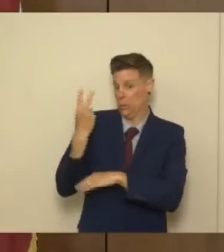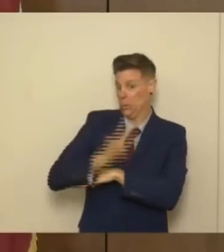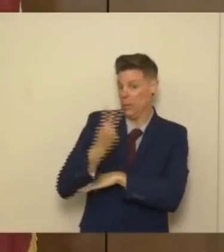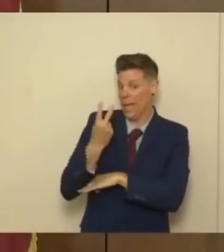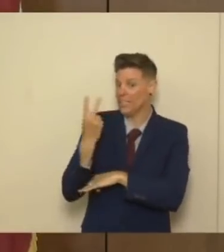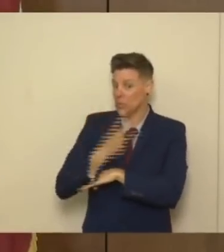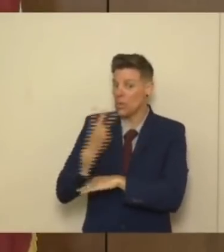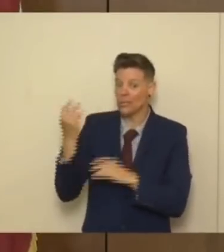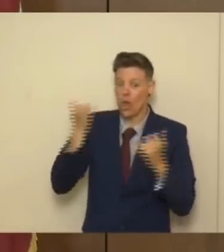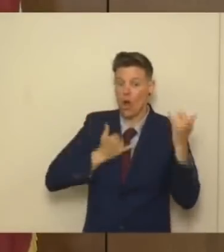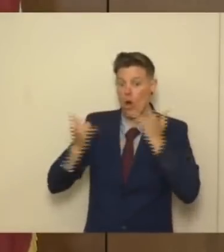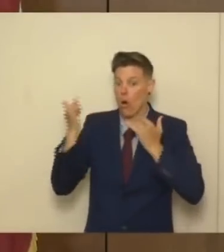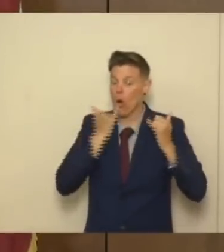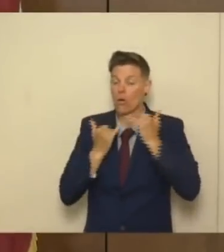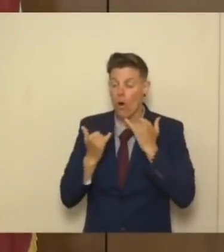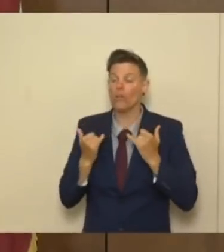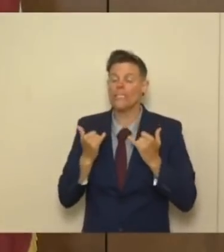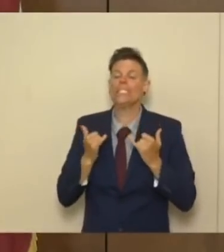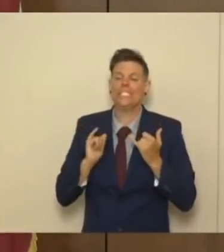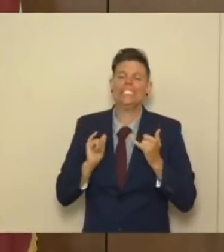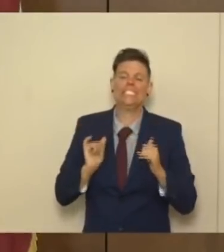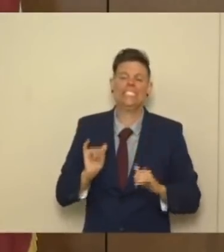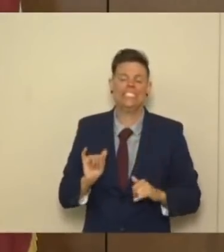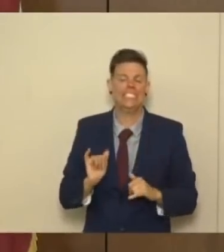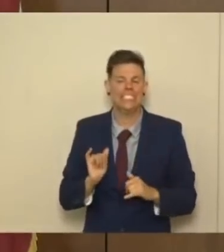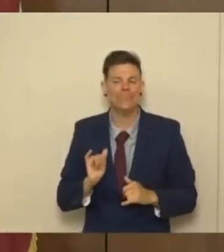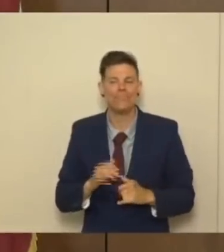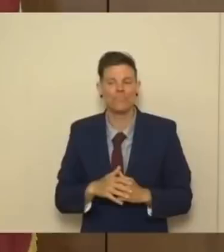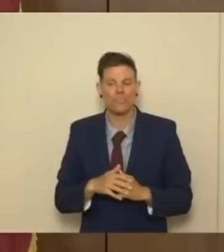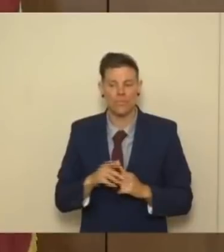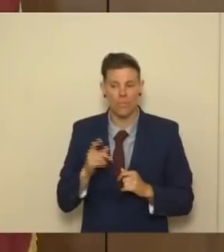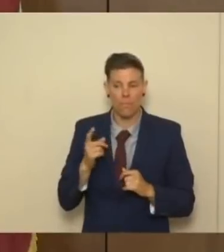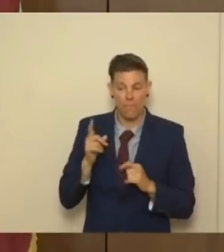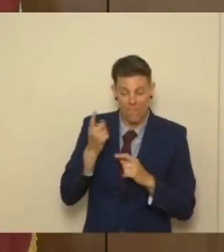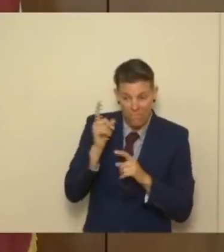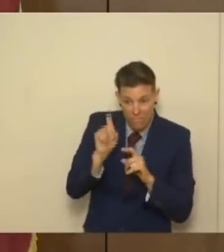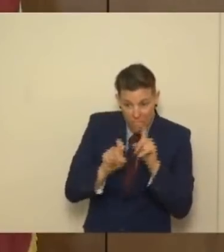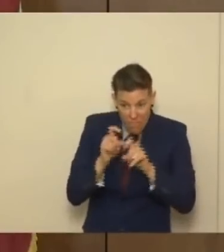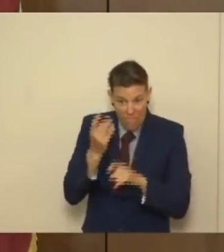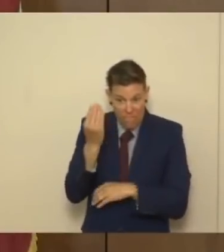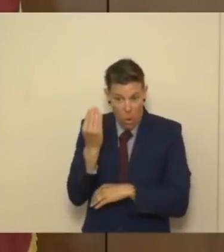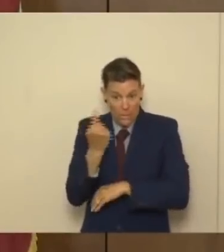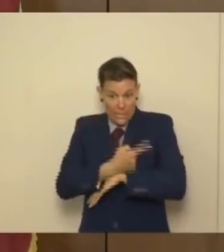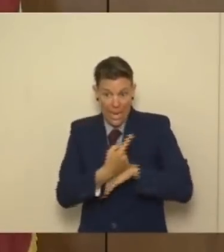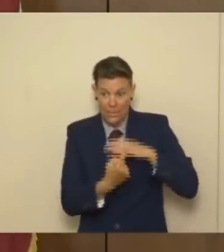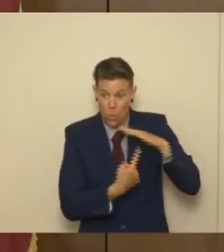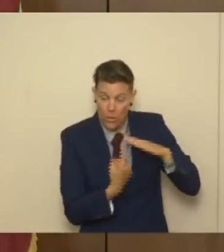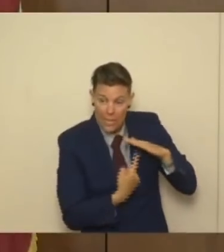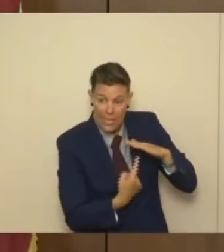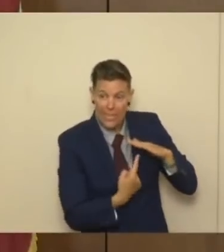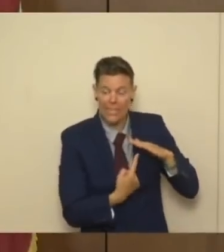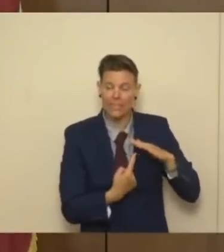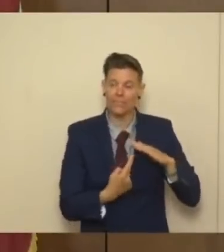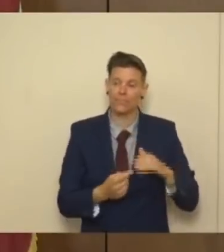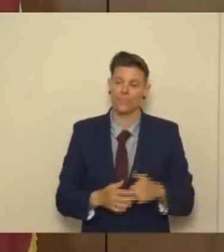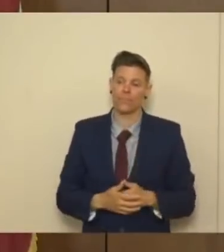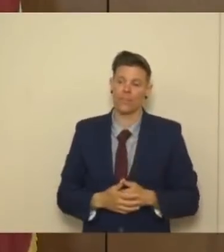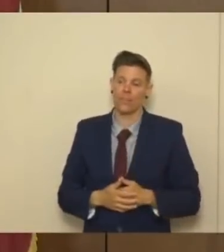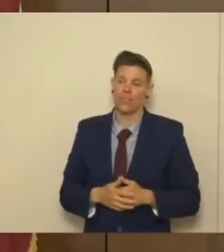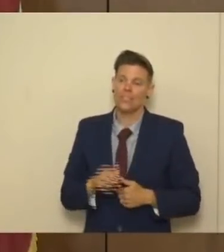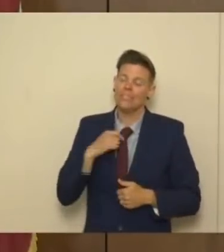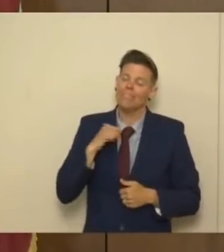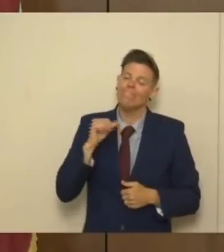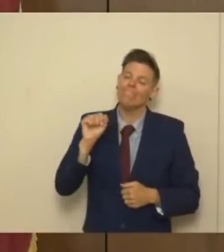about requiring a 14-day quarantine, or to the degree that individuals would ask me to, and I would have the power to do that, to close